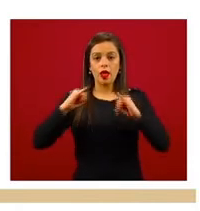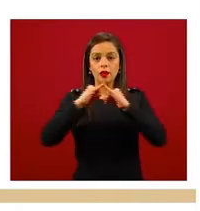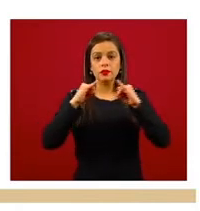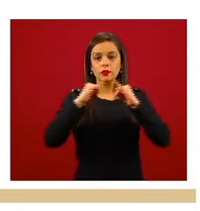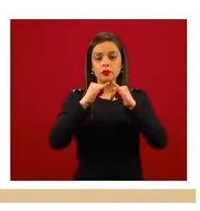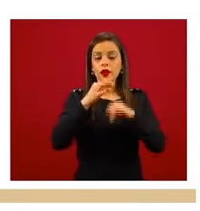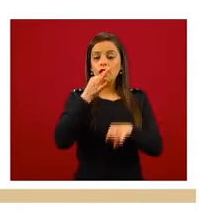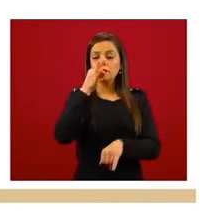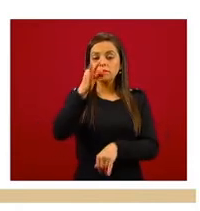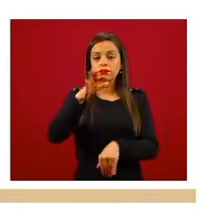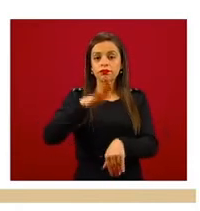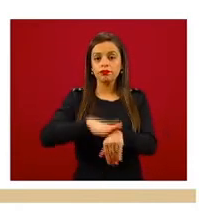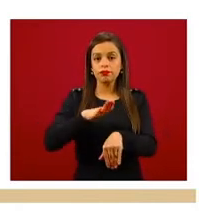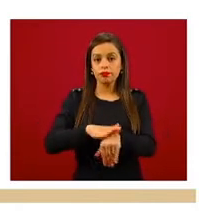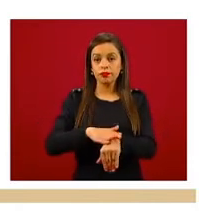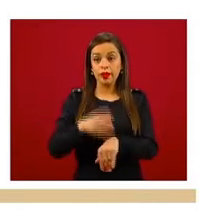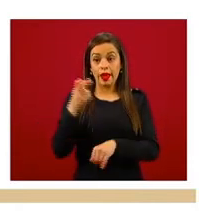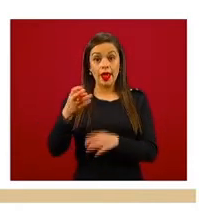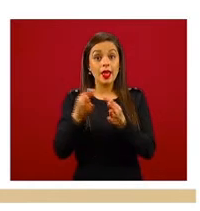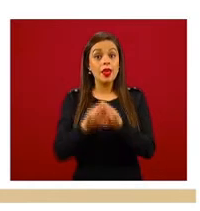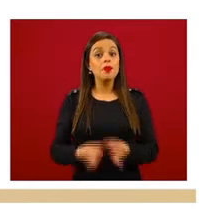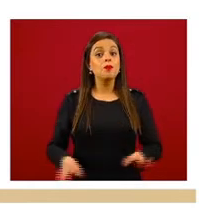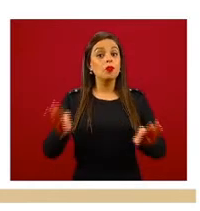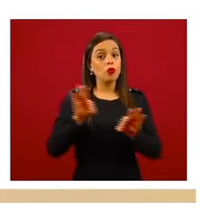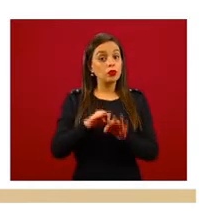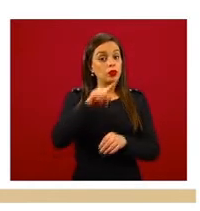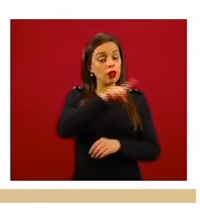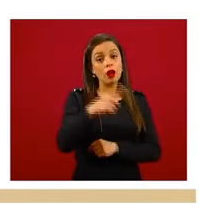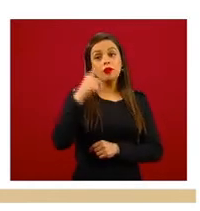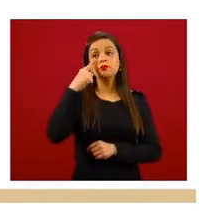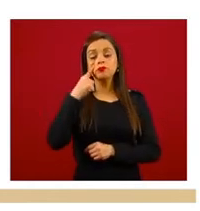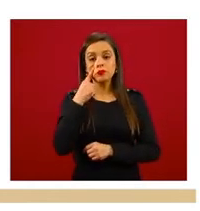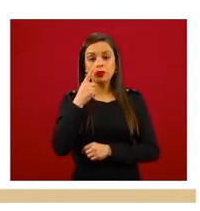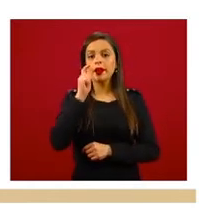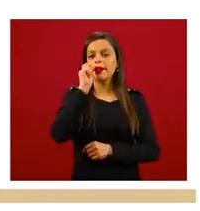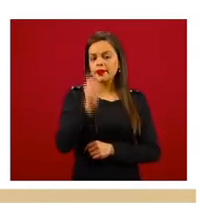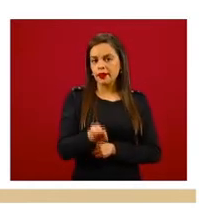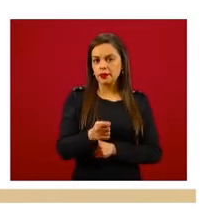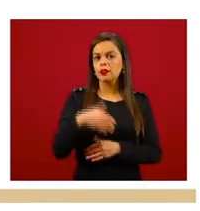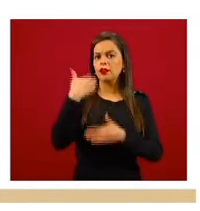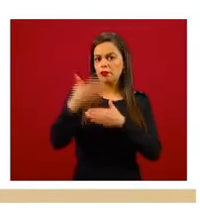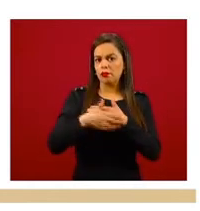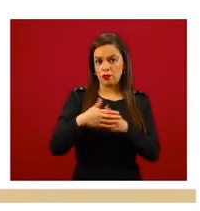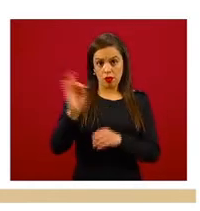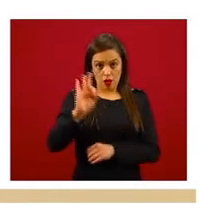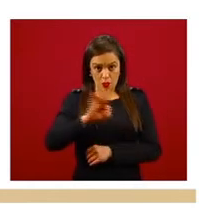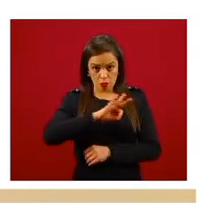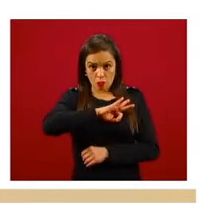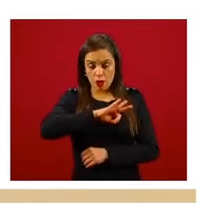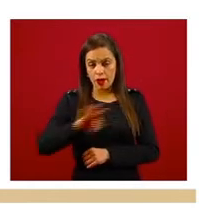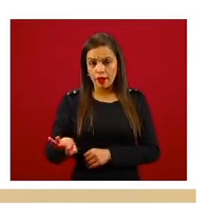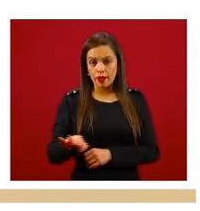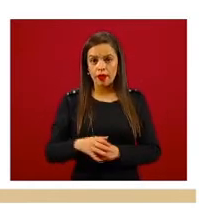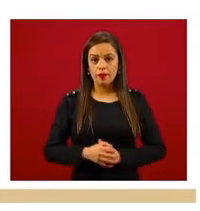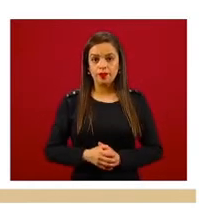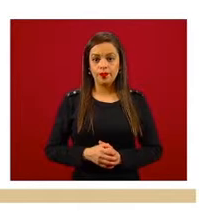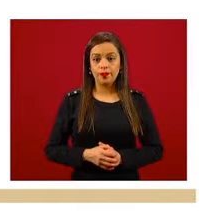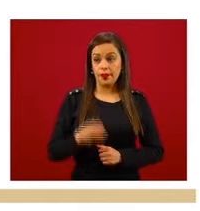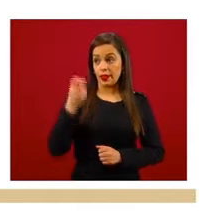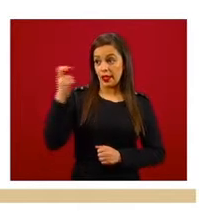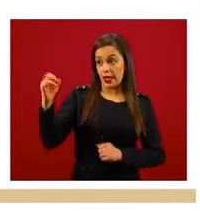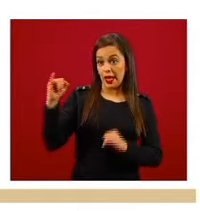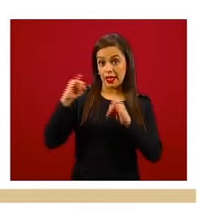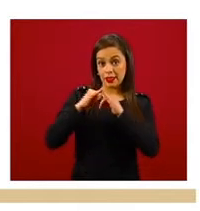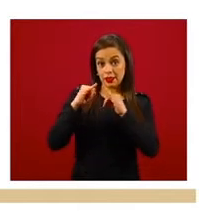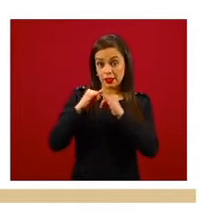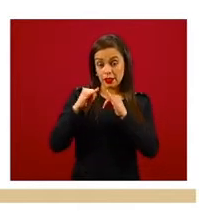per hospital institution regarding the report that we gathered. Let me bring up a particular phenomenon that may be